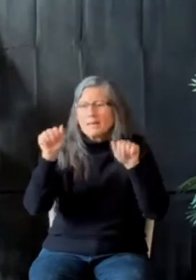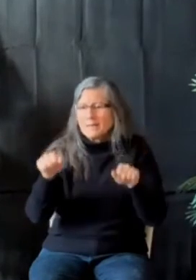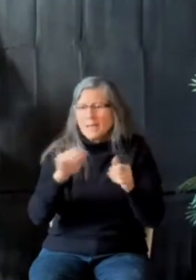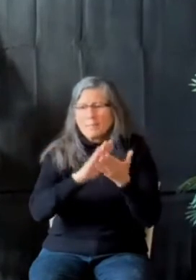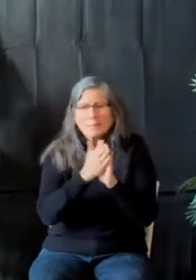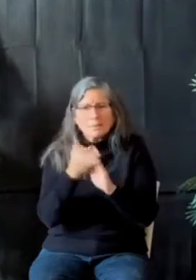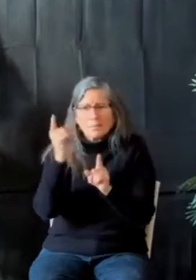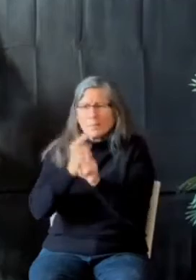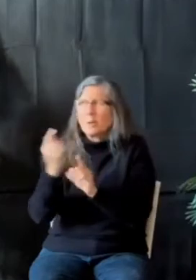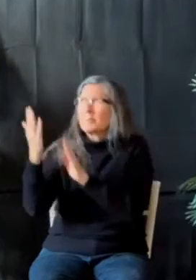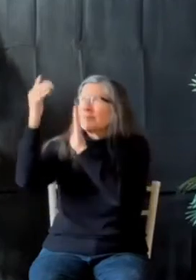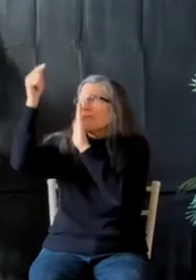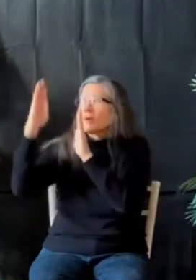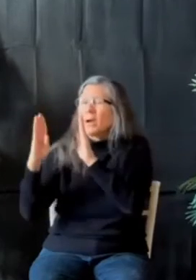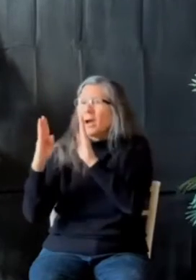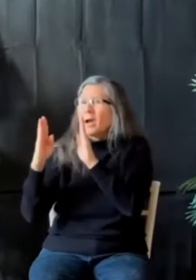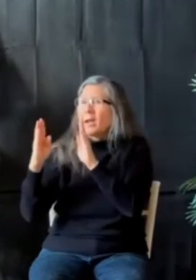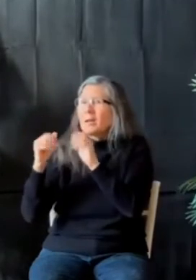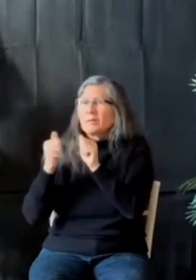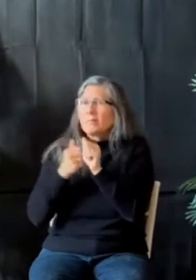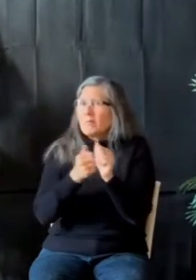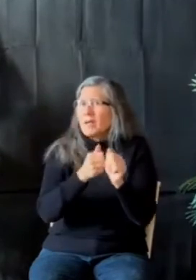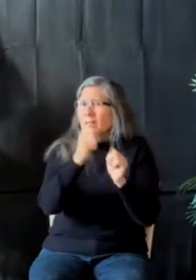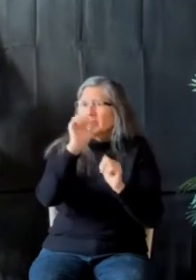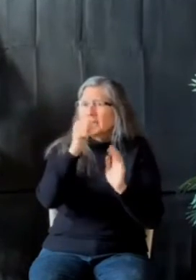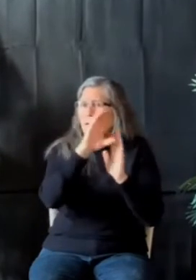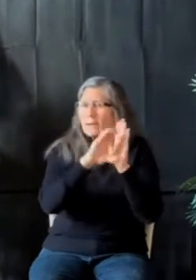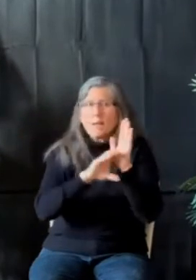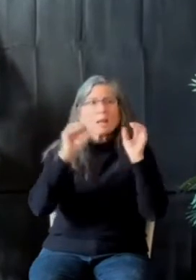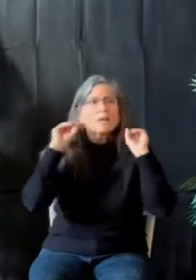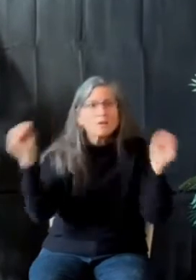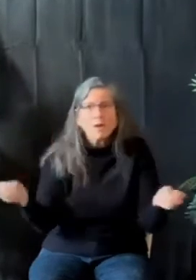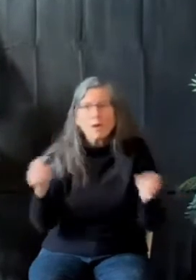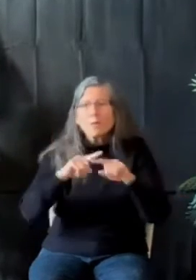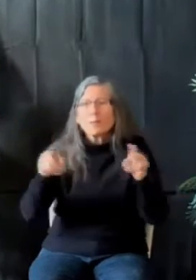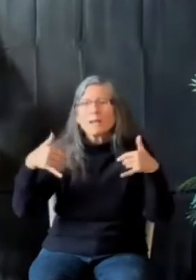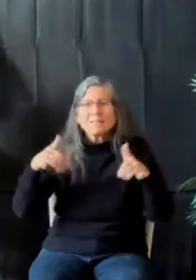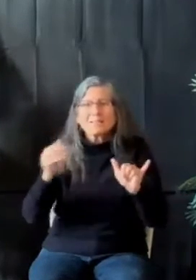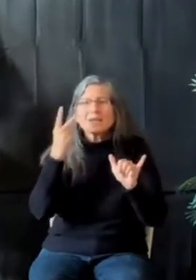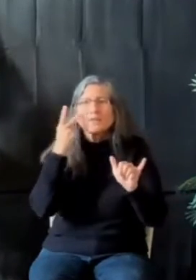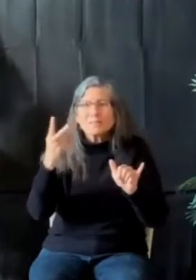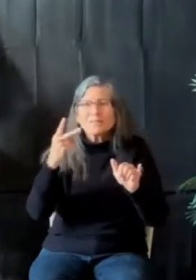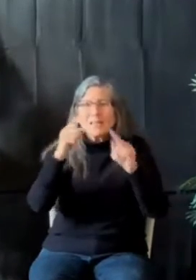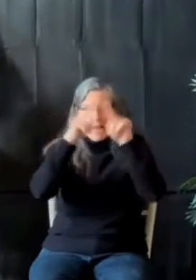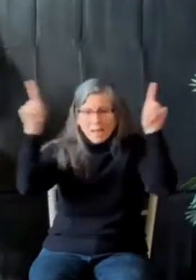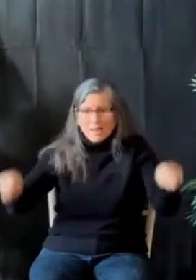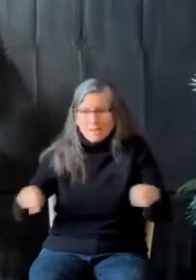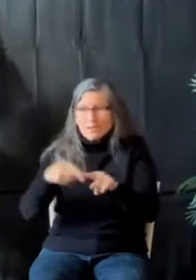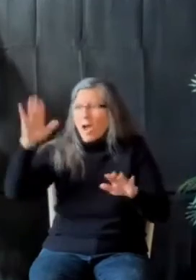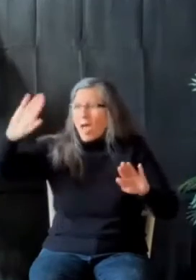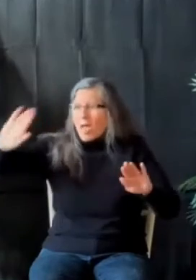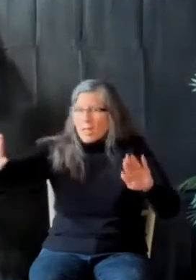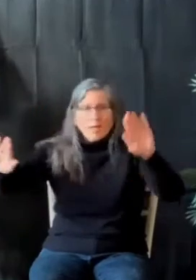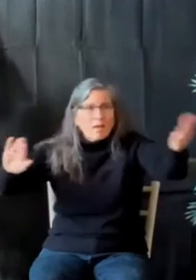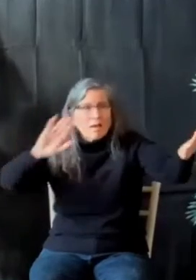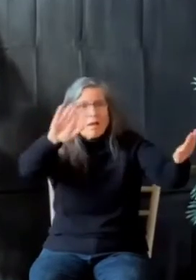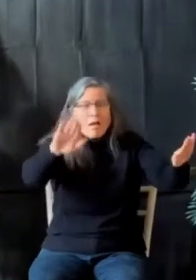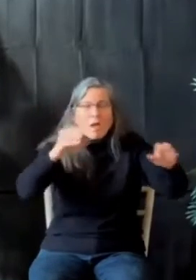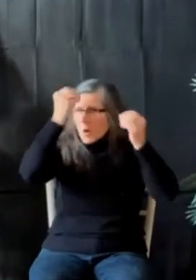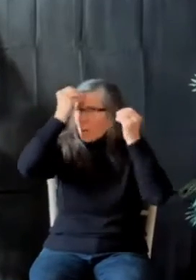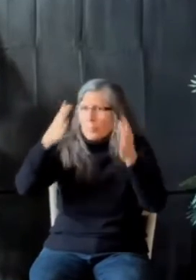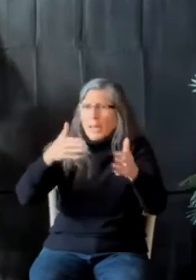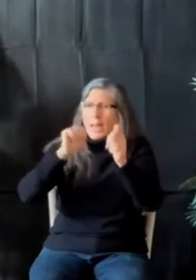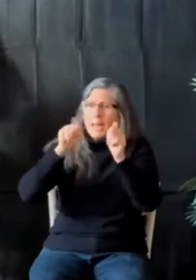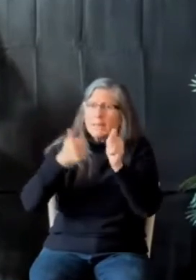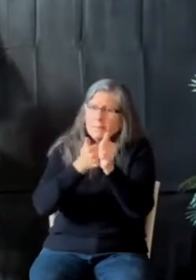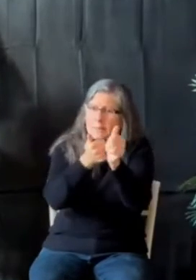Ten Commandments? No one. And yet I still see signs up along the side of the road. Obey the Ten Commandments.